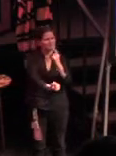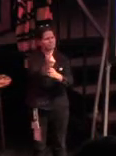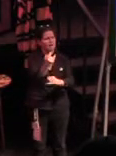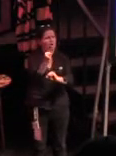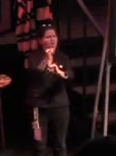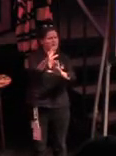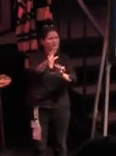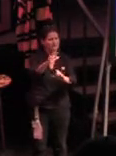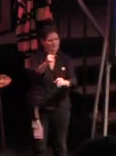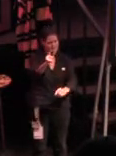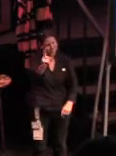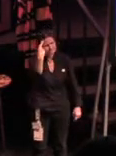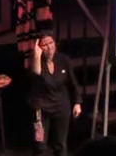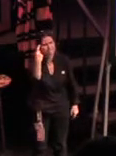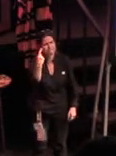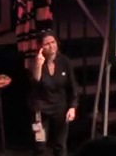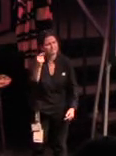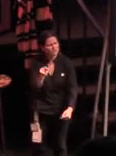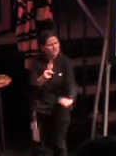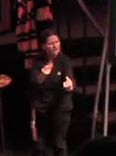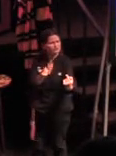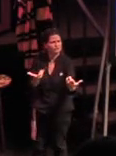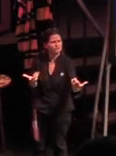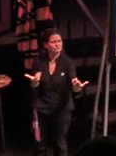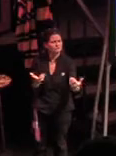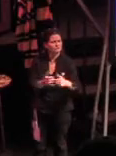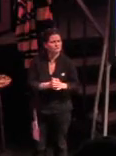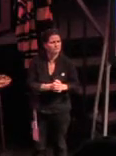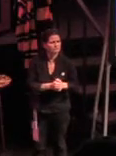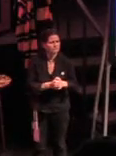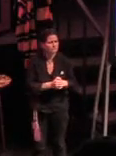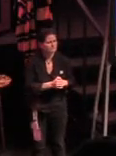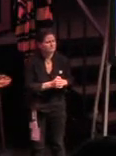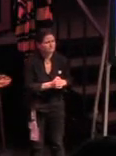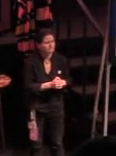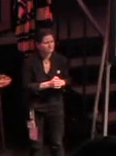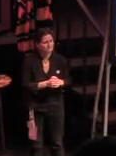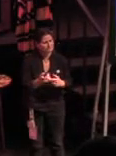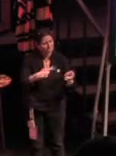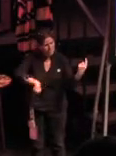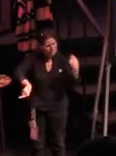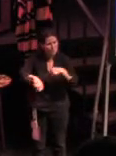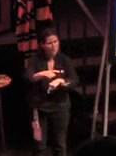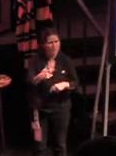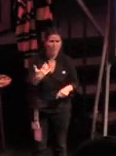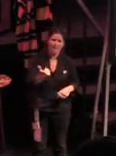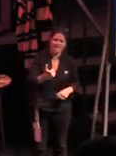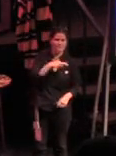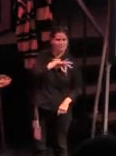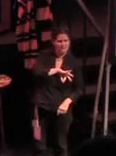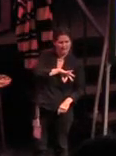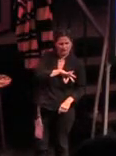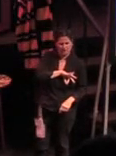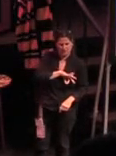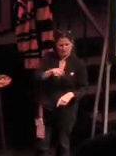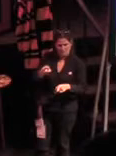It's to recognize that there are things that we all benefit from that oppress others. There are systems that I benefit from